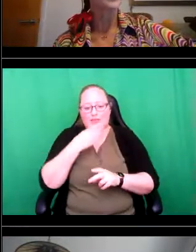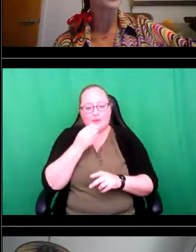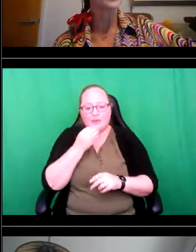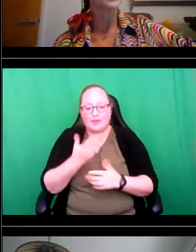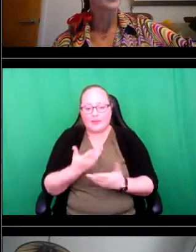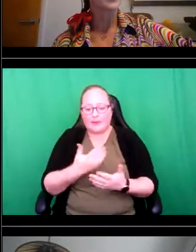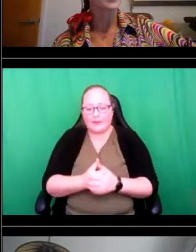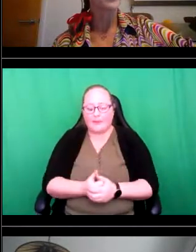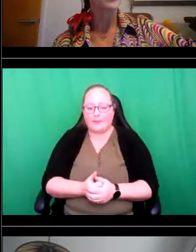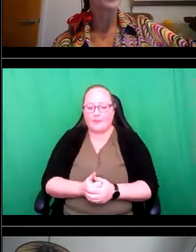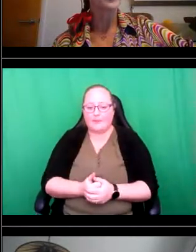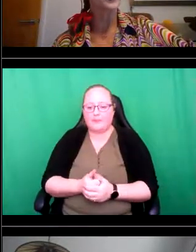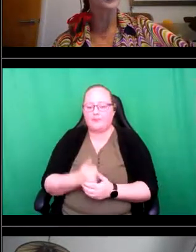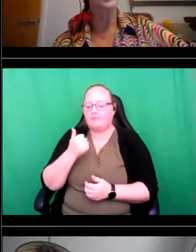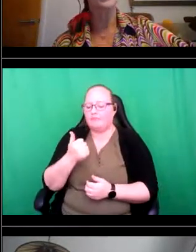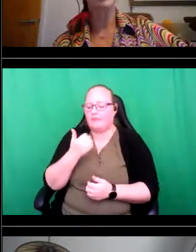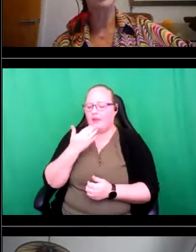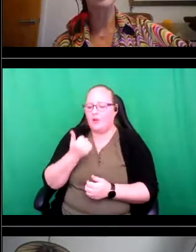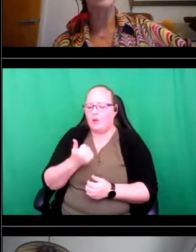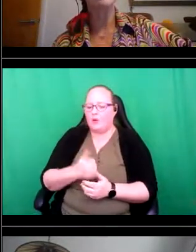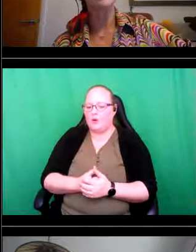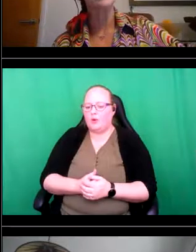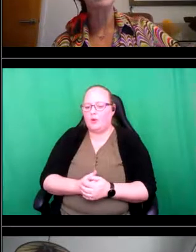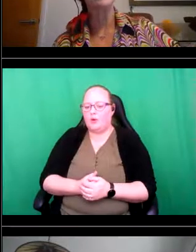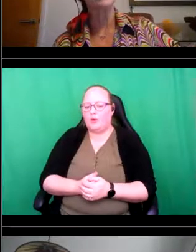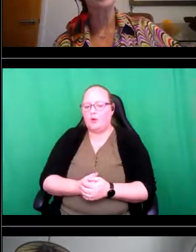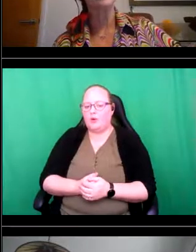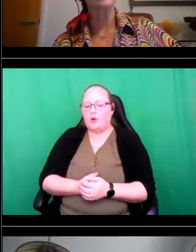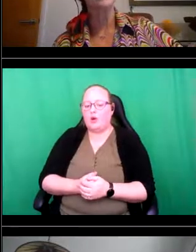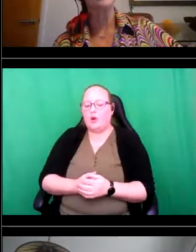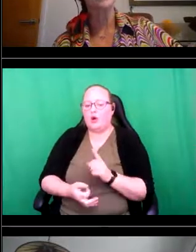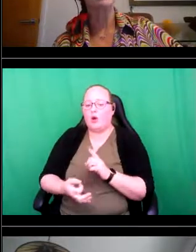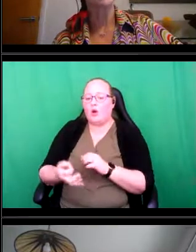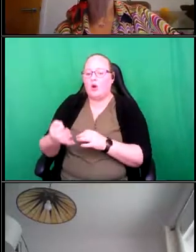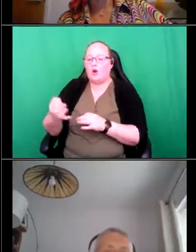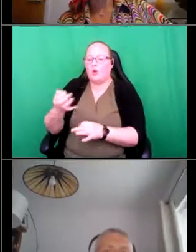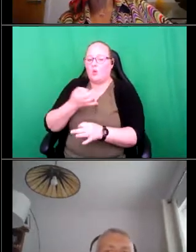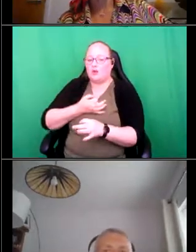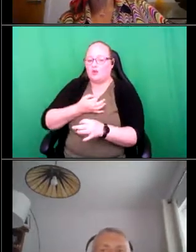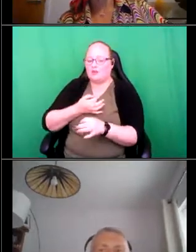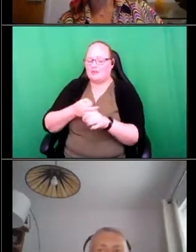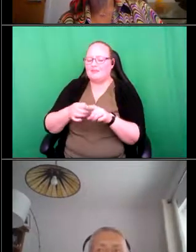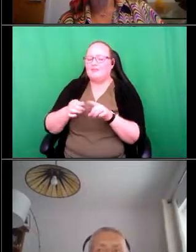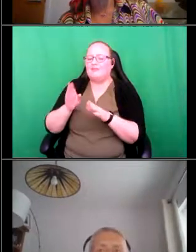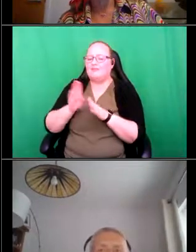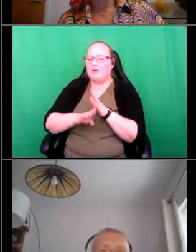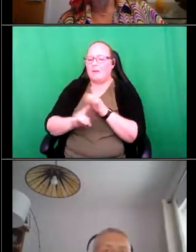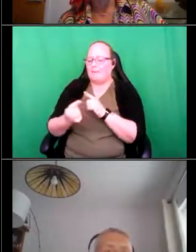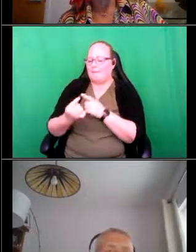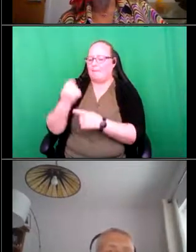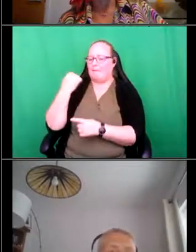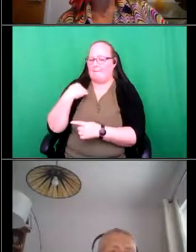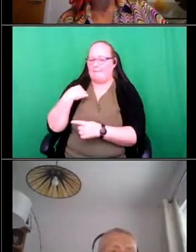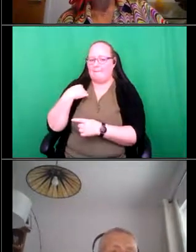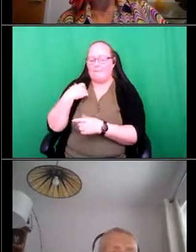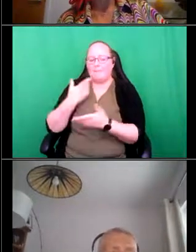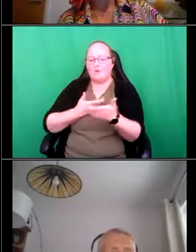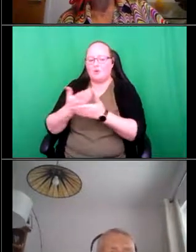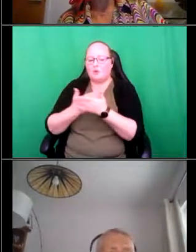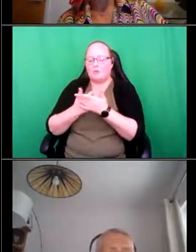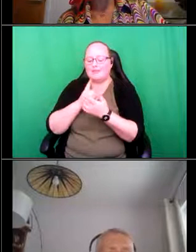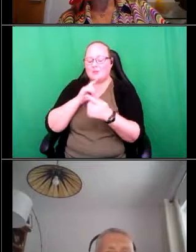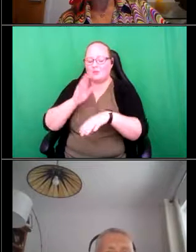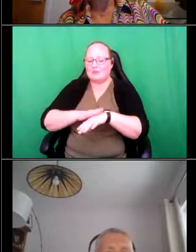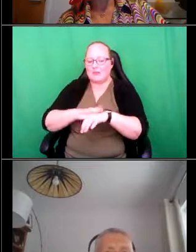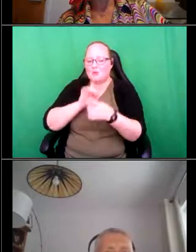Okay, thank you. And we've got a question now which actually came in last time, but we didn't have time to answer it on our last webinar.